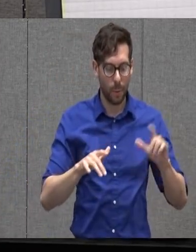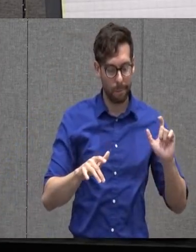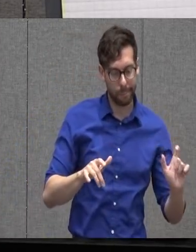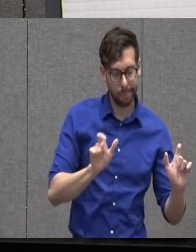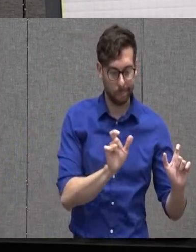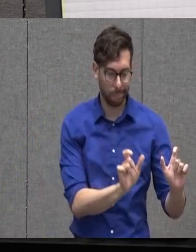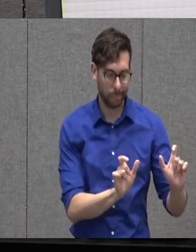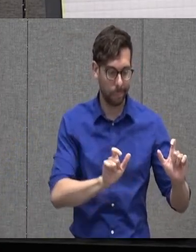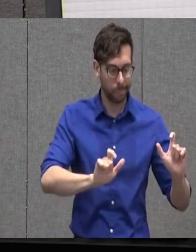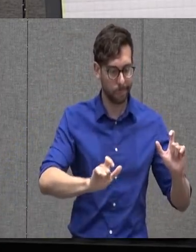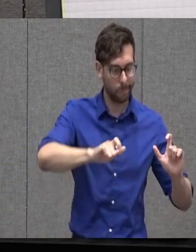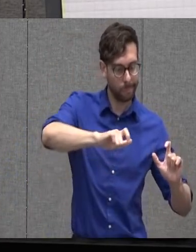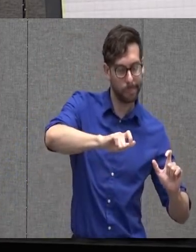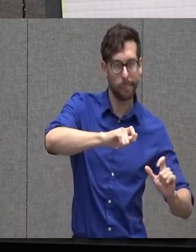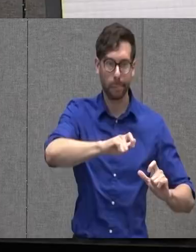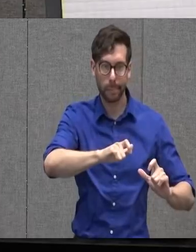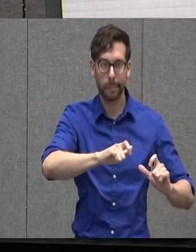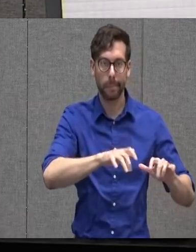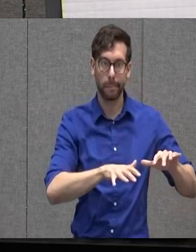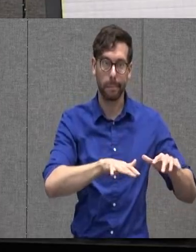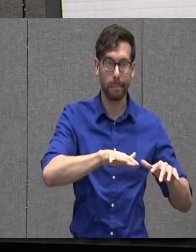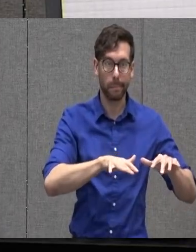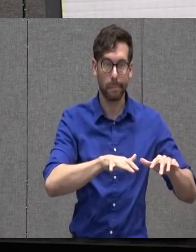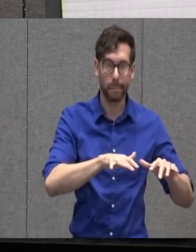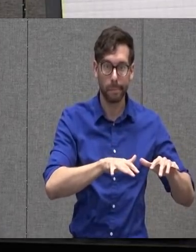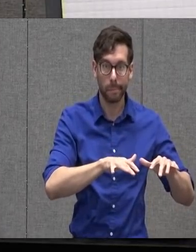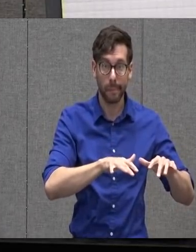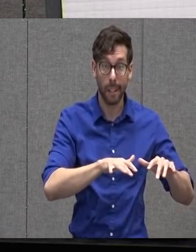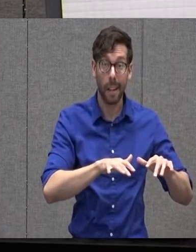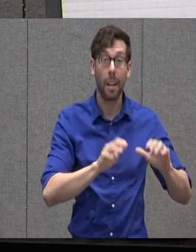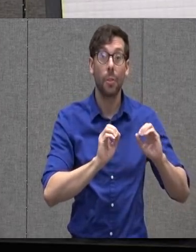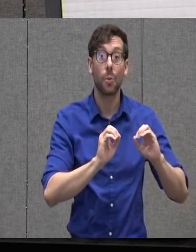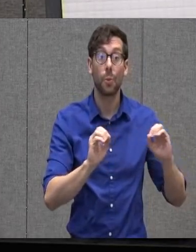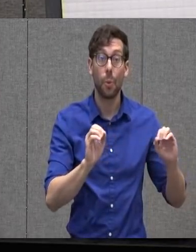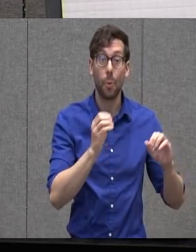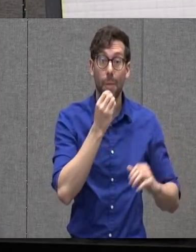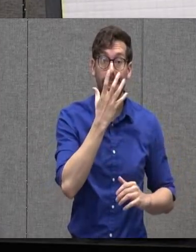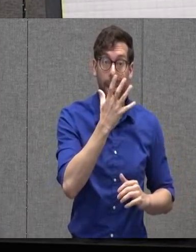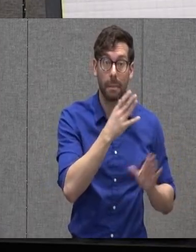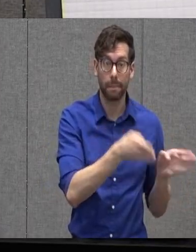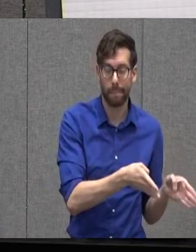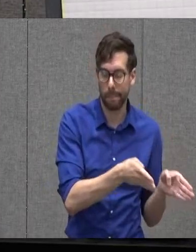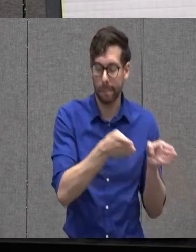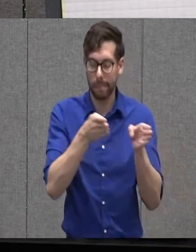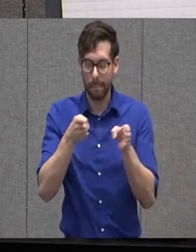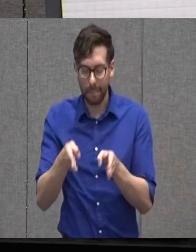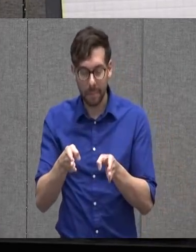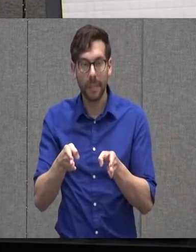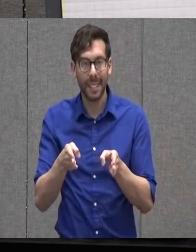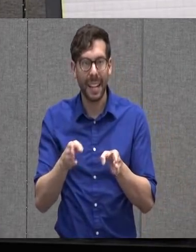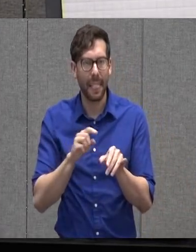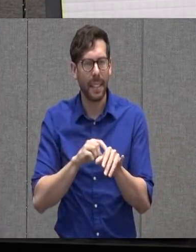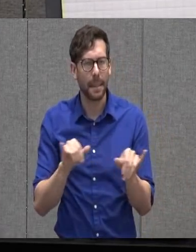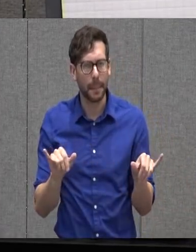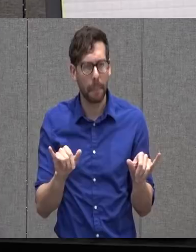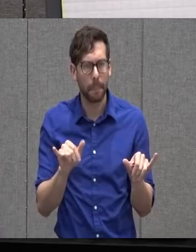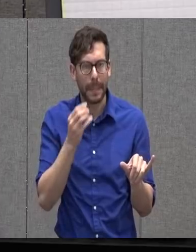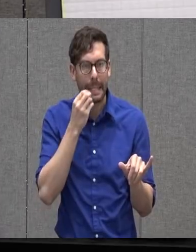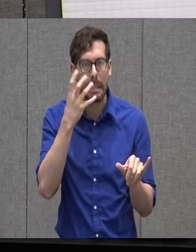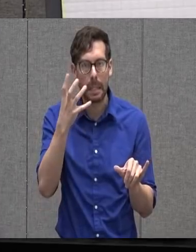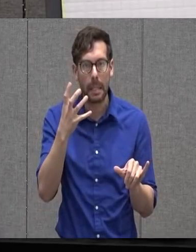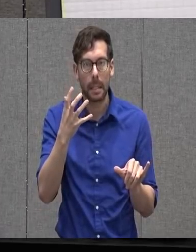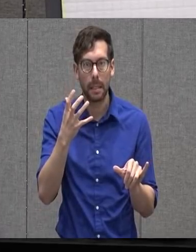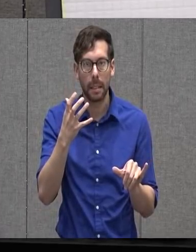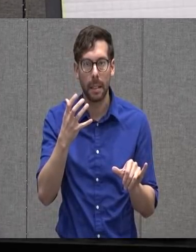in, and there is no heat. Then in my next picture, during, I added heat, and this is the way